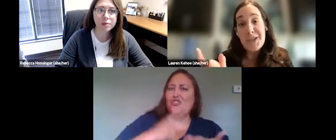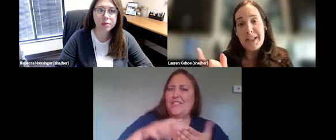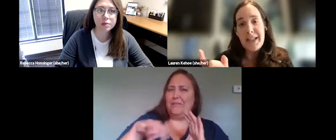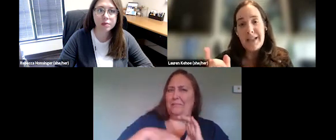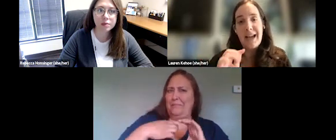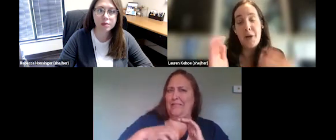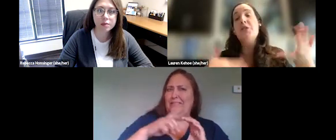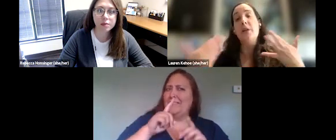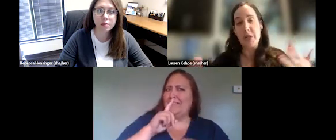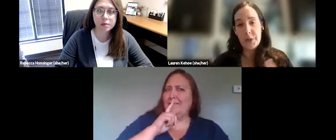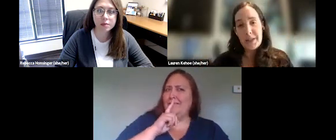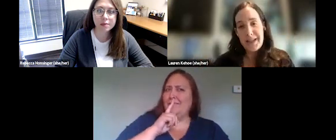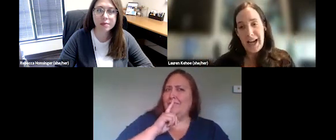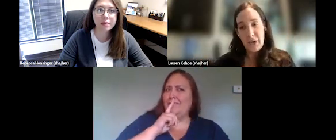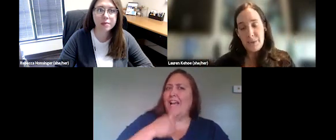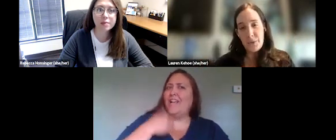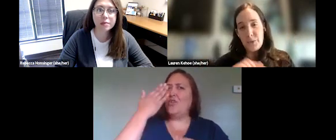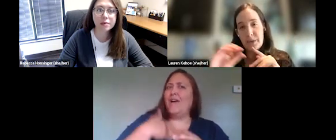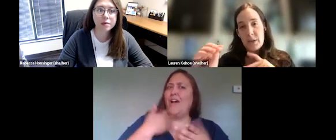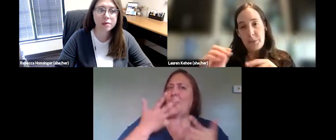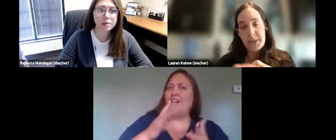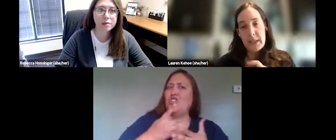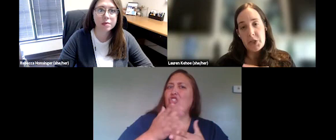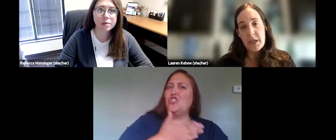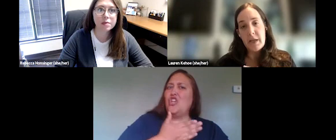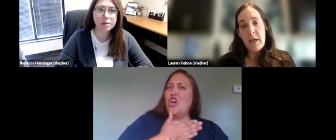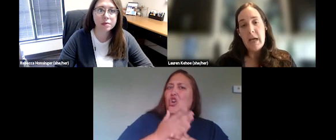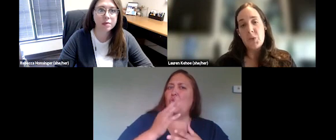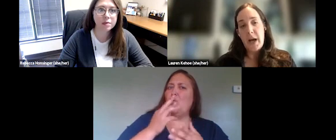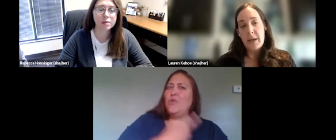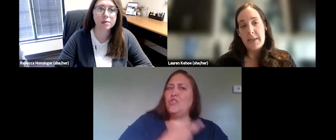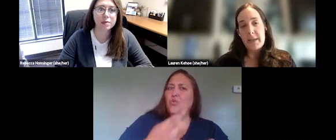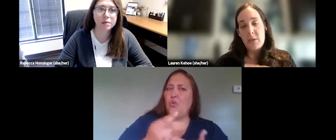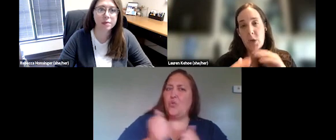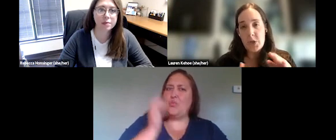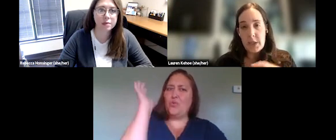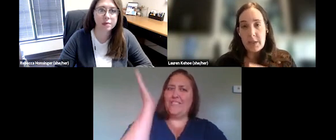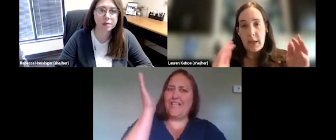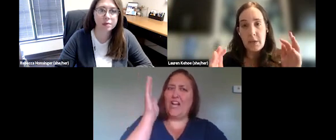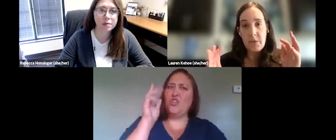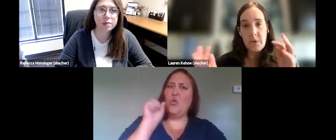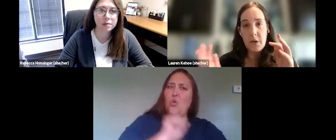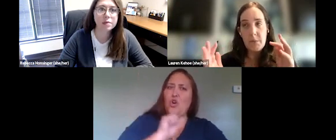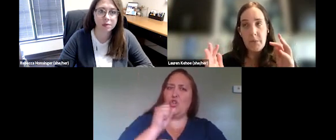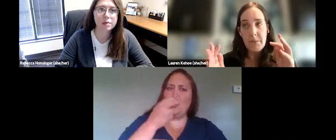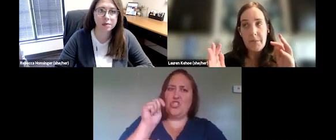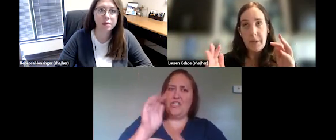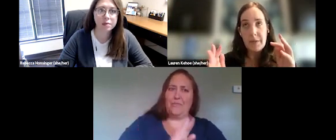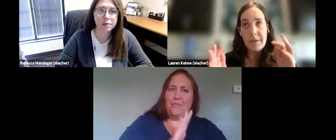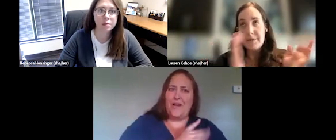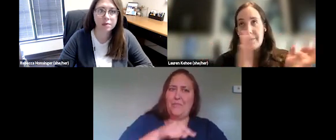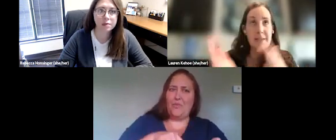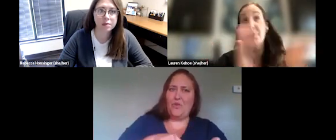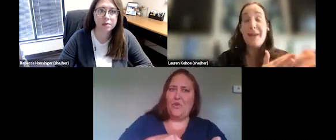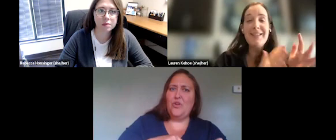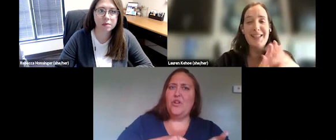or actually, I know I've shared resources now, both with the presentation as well as the worksheet that kind of